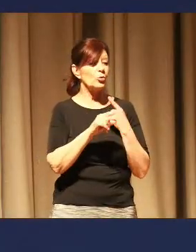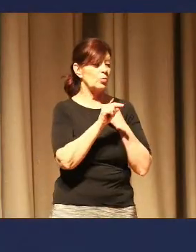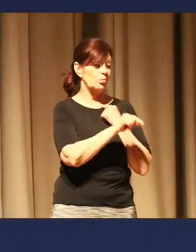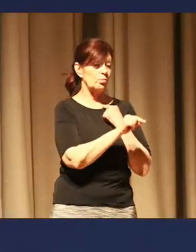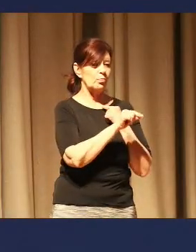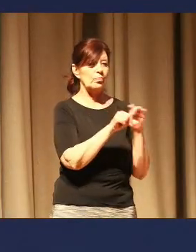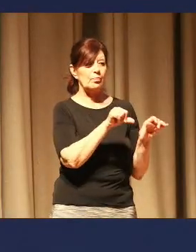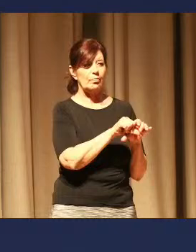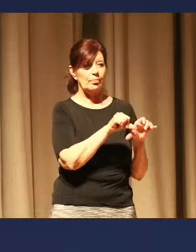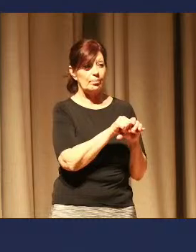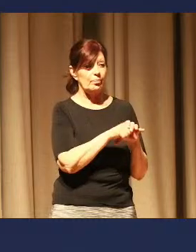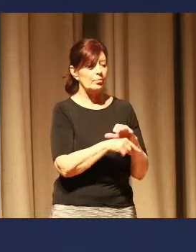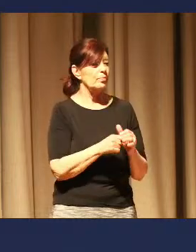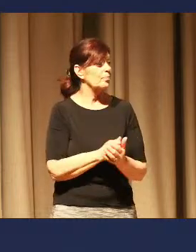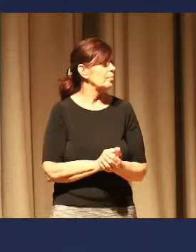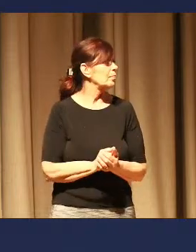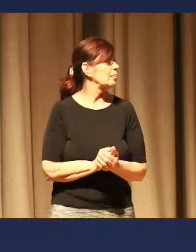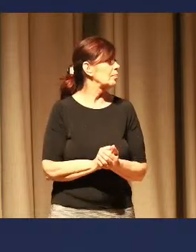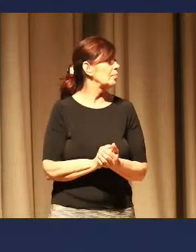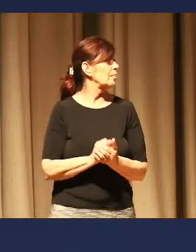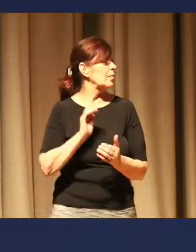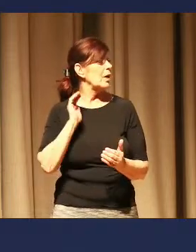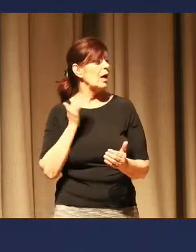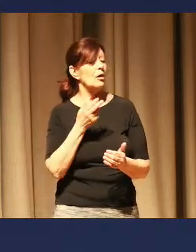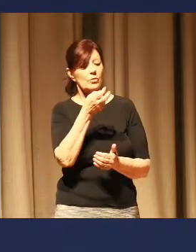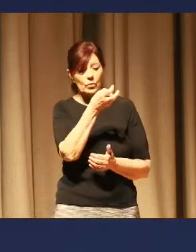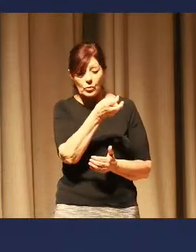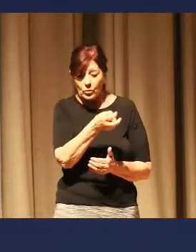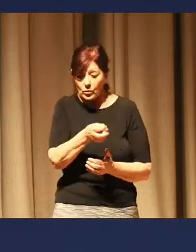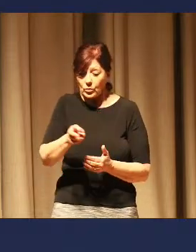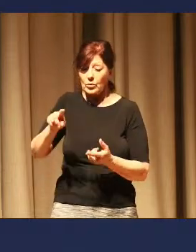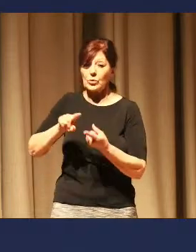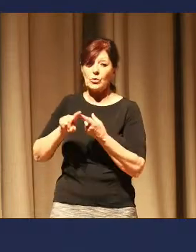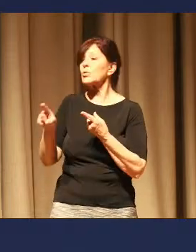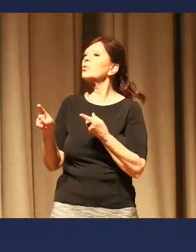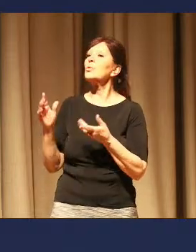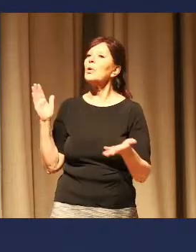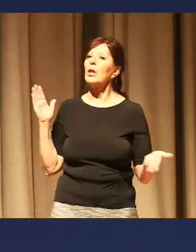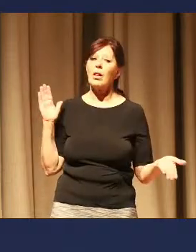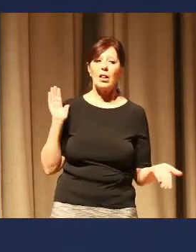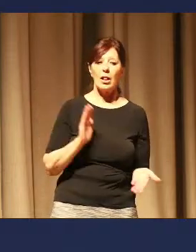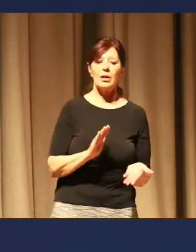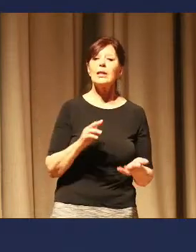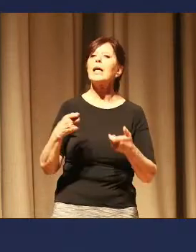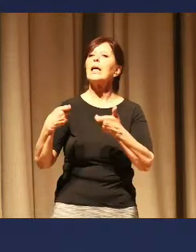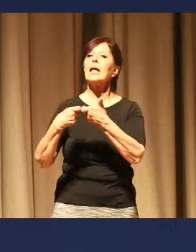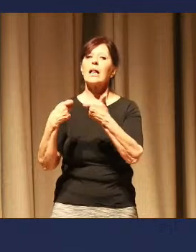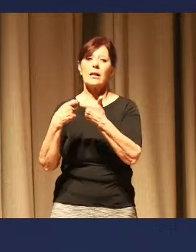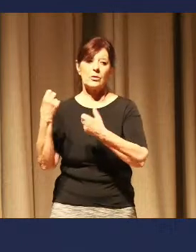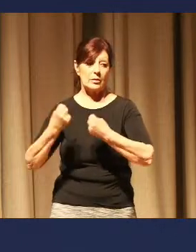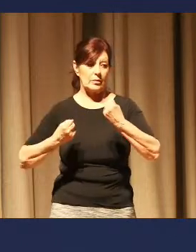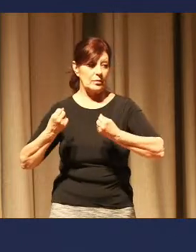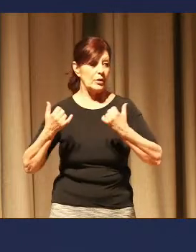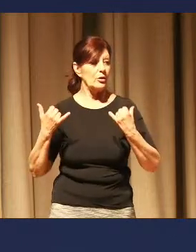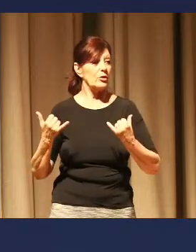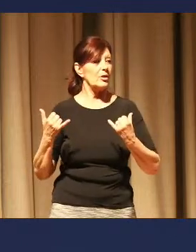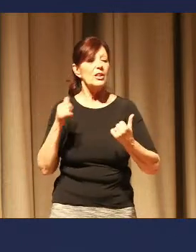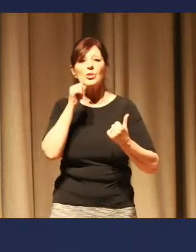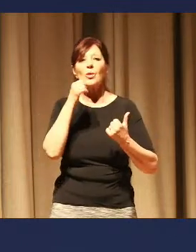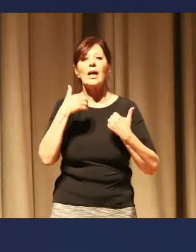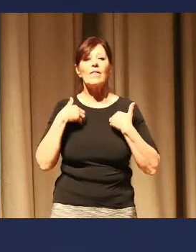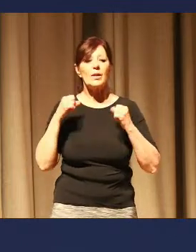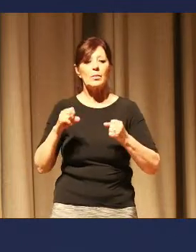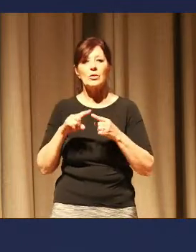fuel diesel. In our transition to a decarbonized future, electric vehicles currently lack the